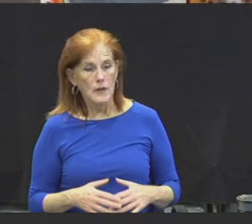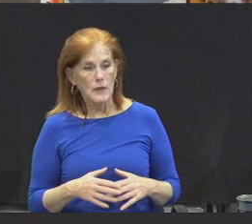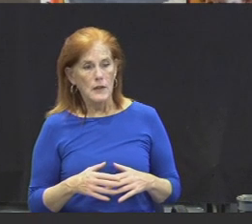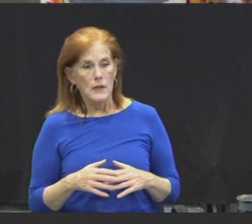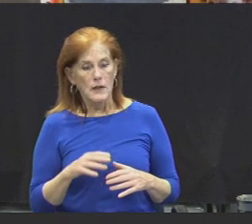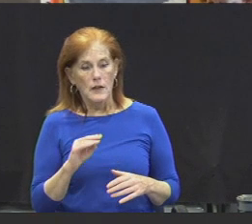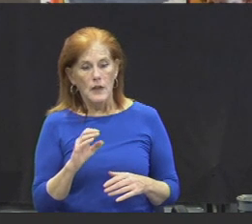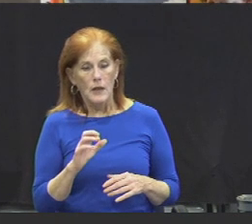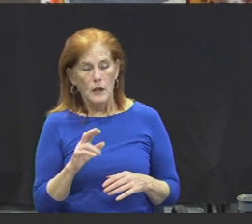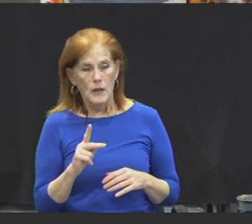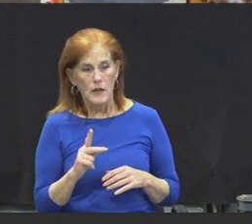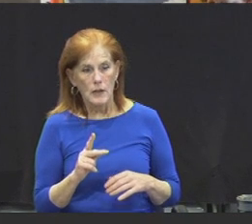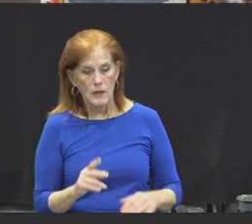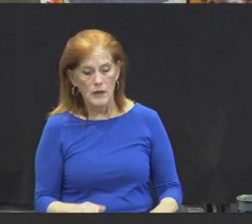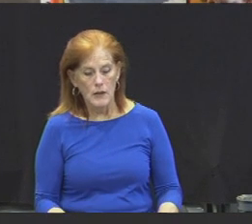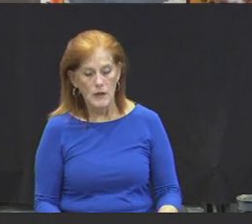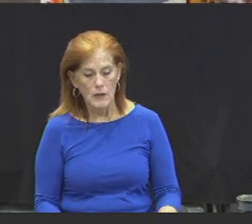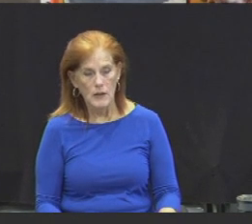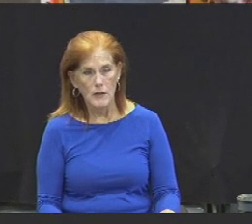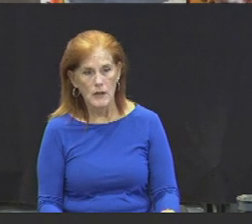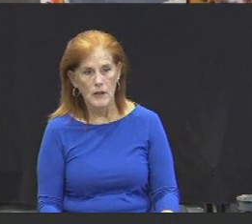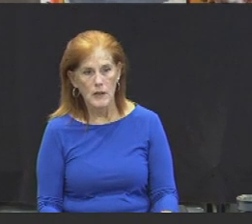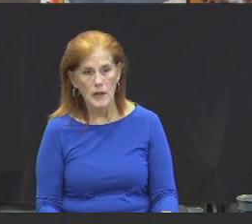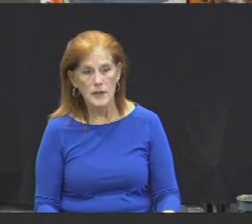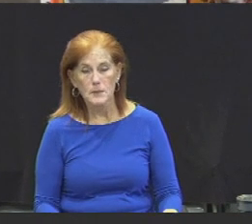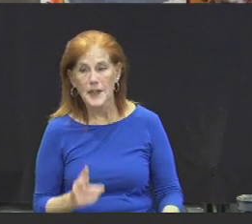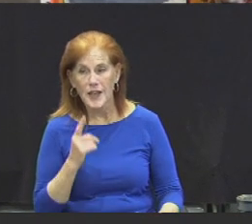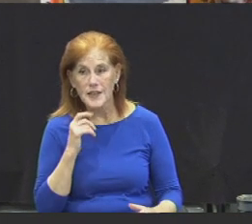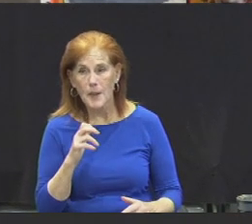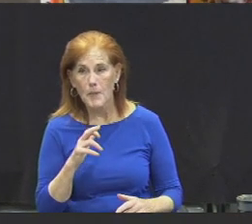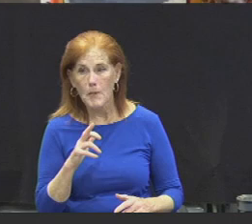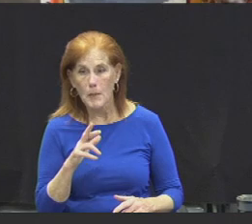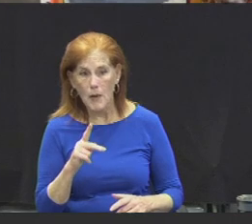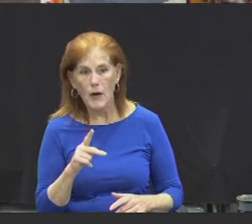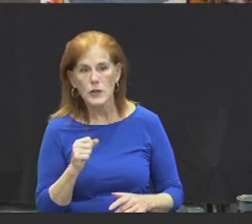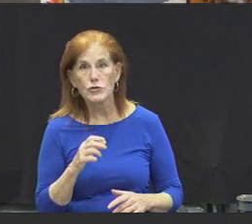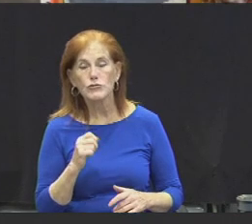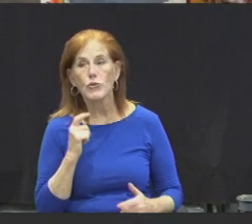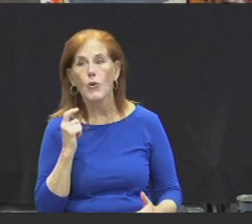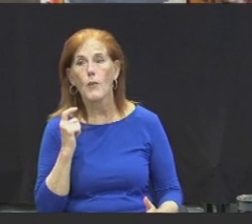I guess, given the breadth of the park,